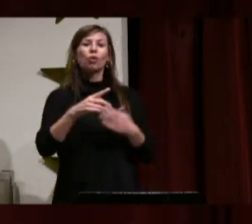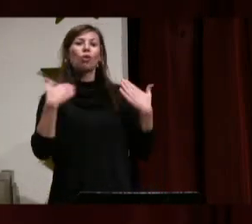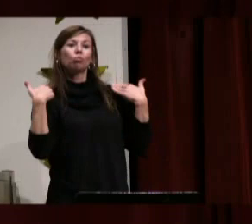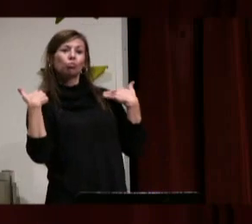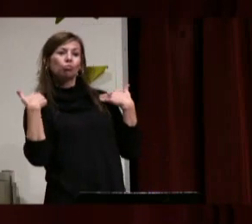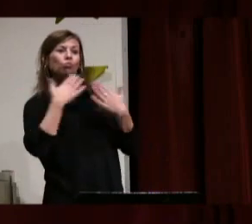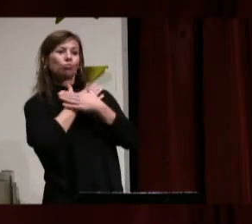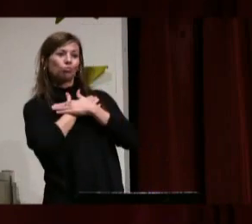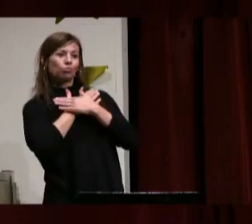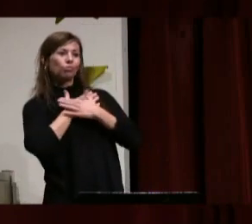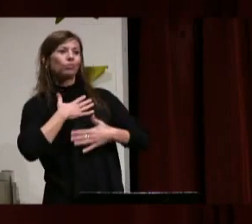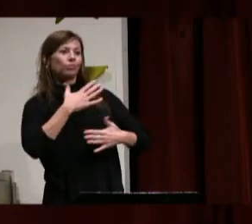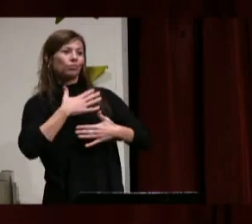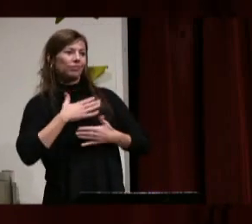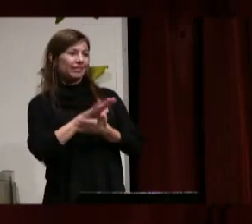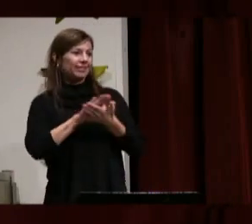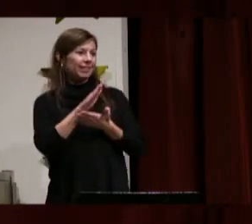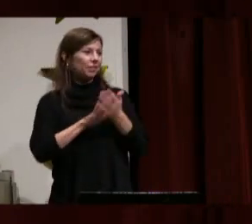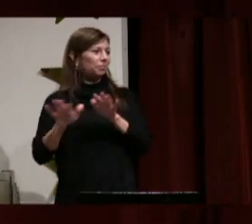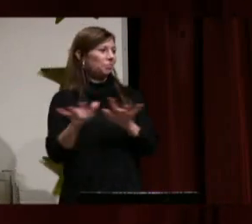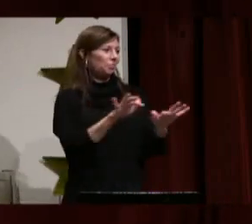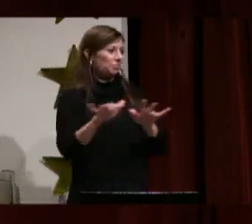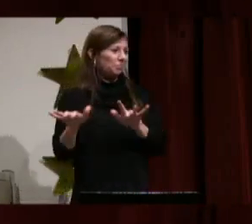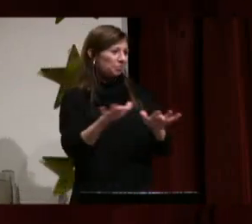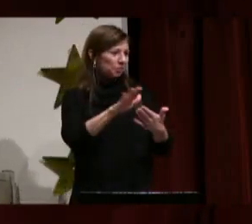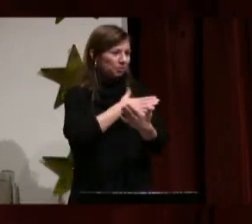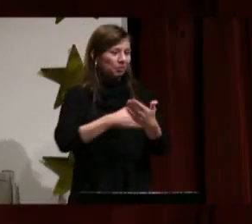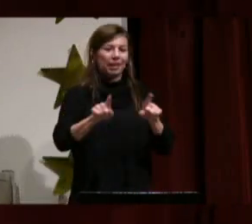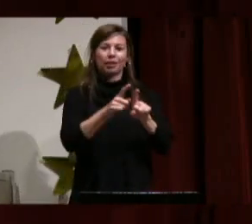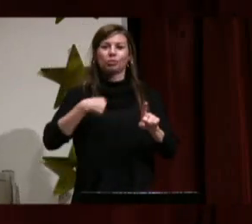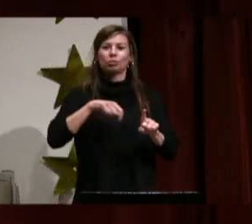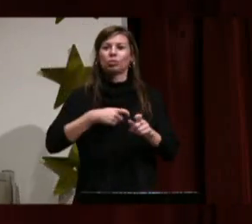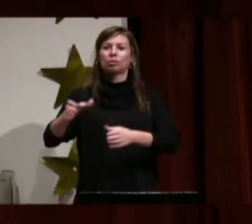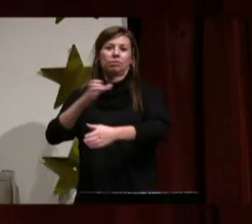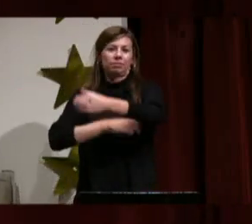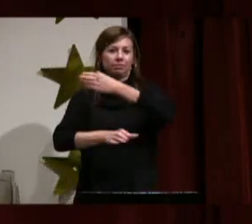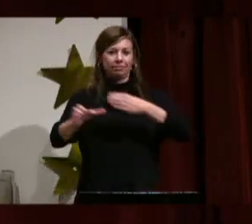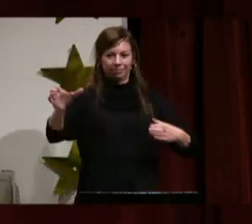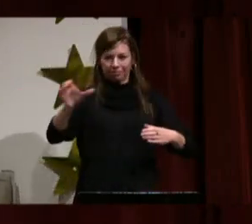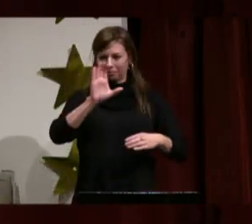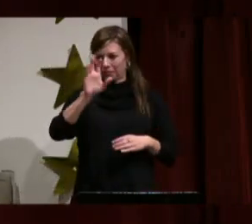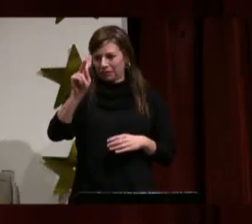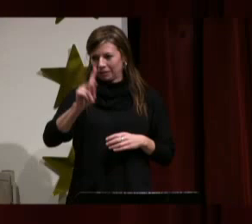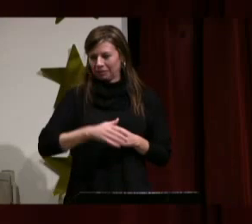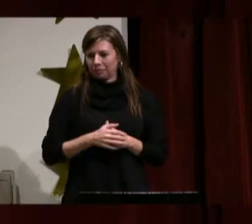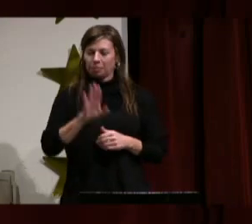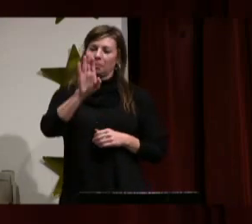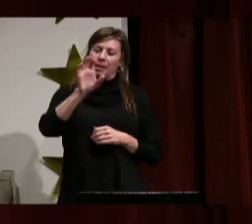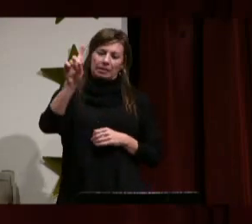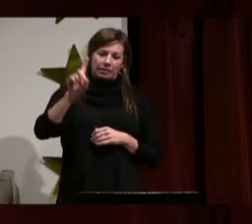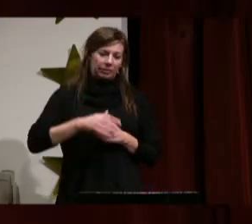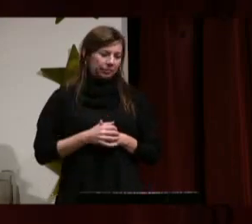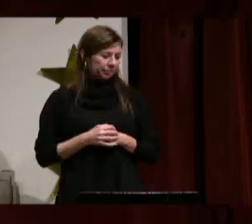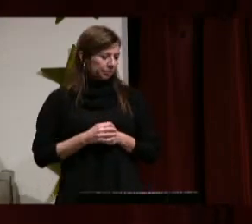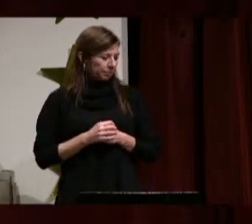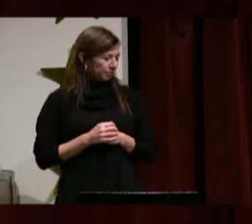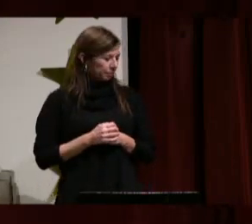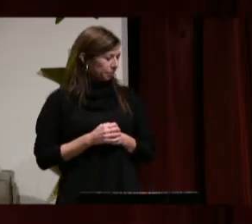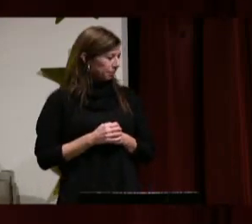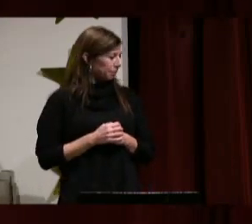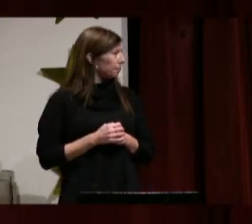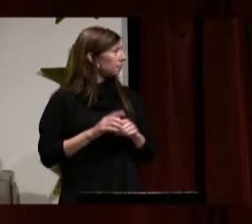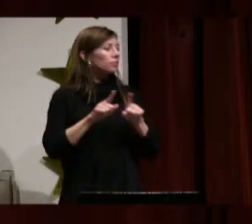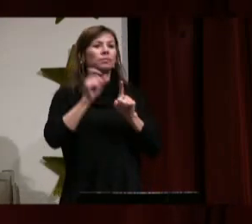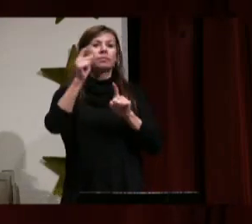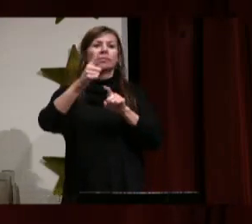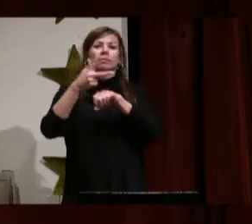sit back and relax. I'll have some nice piano music as we're transitioning bands. Also, I wanted to let you know that this is being